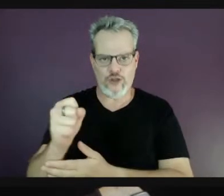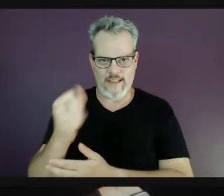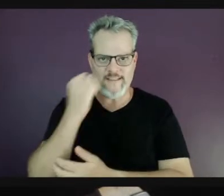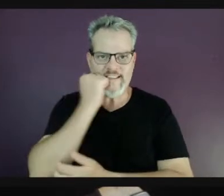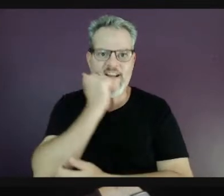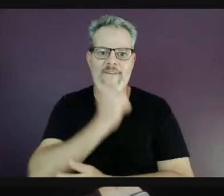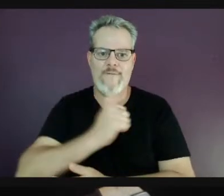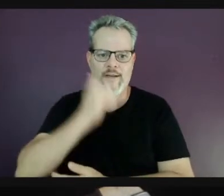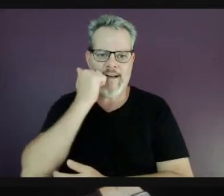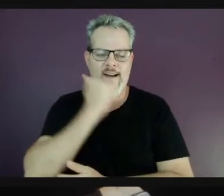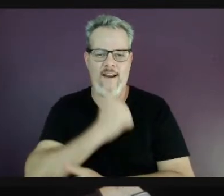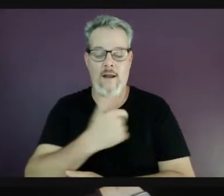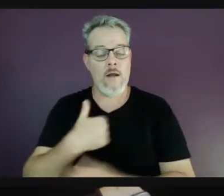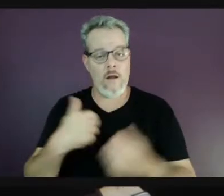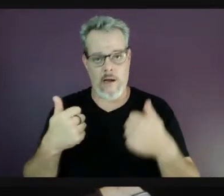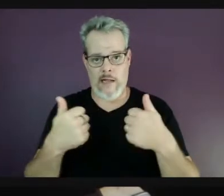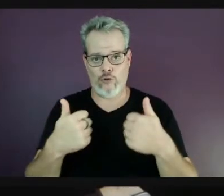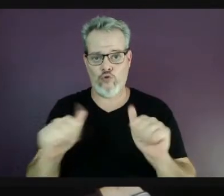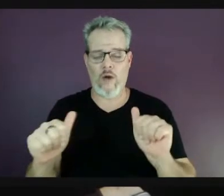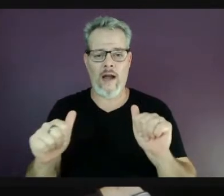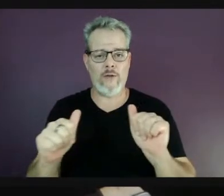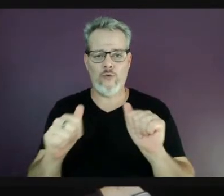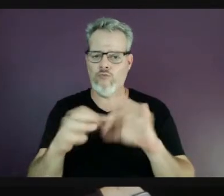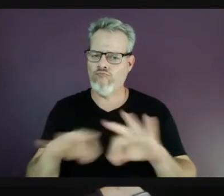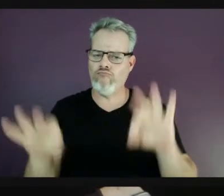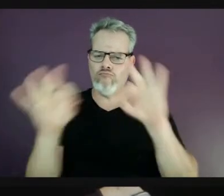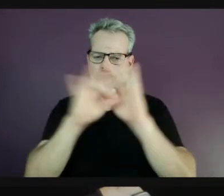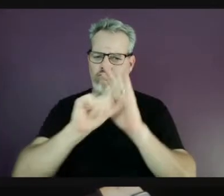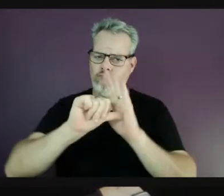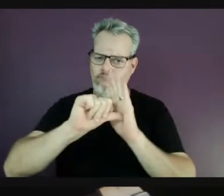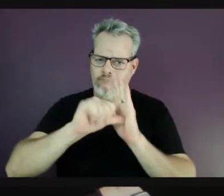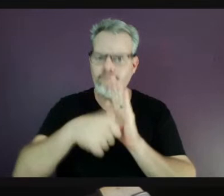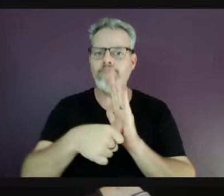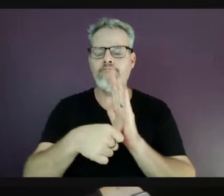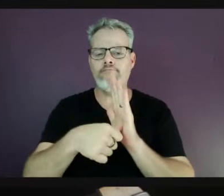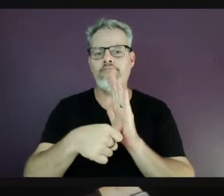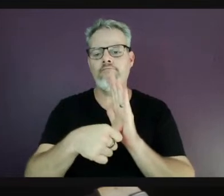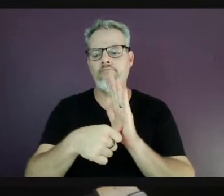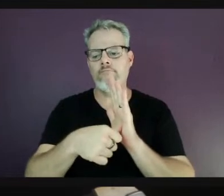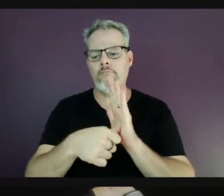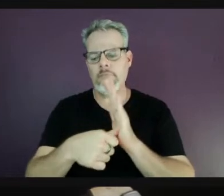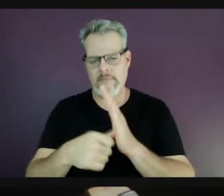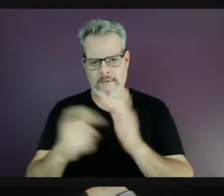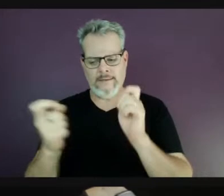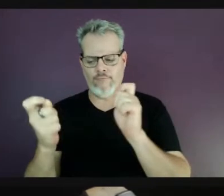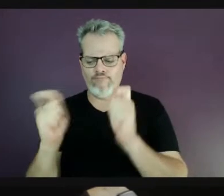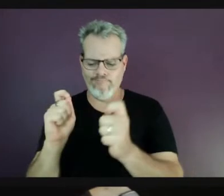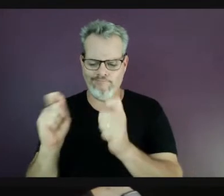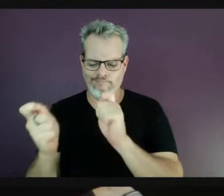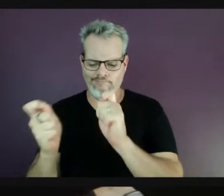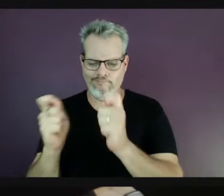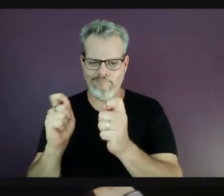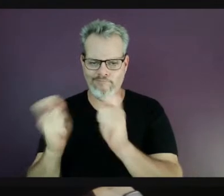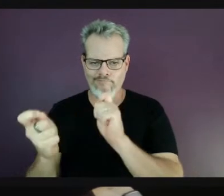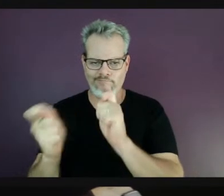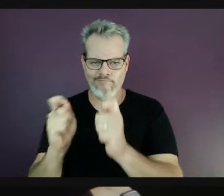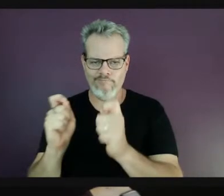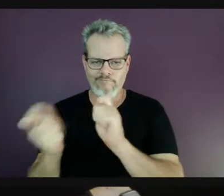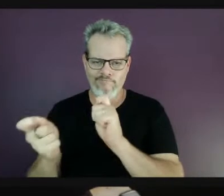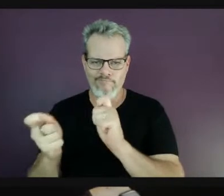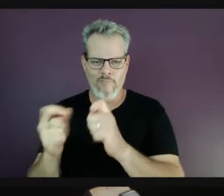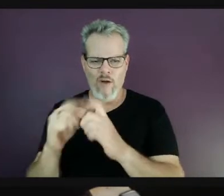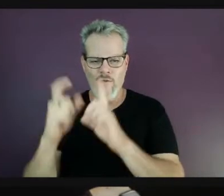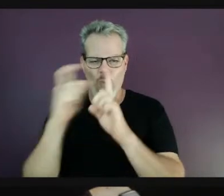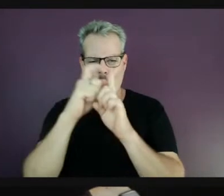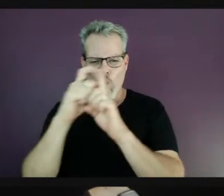I will try to just highlight the important bits here. There have been some changes and evolutions of the wording over the